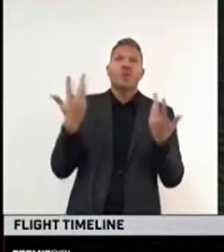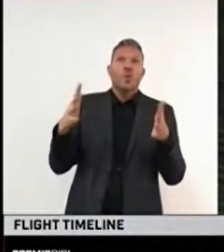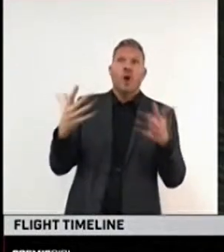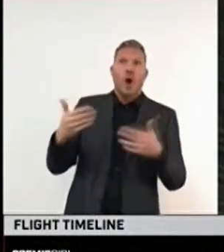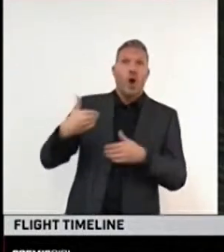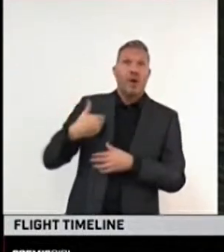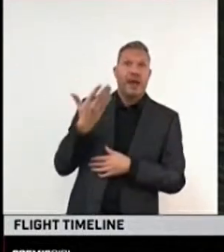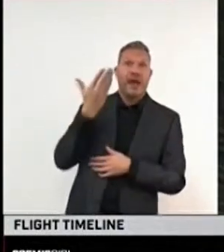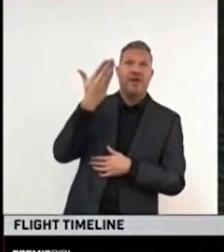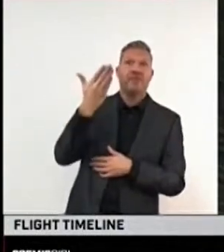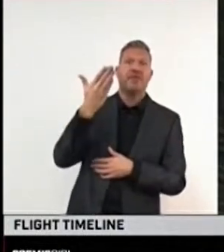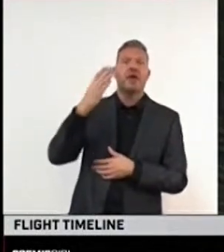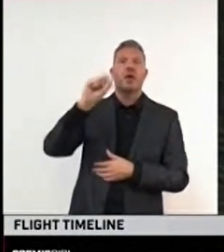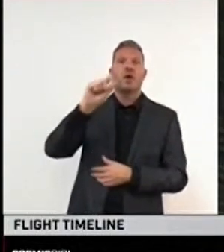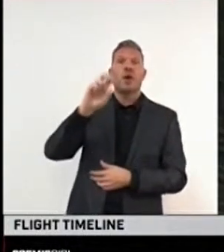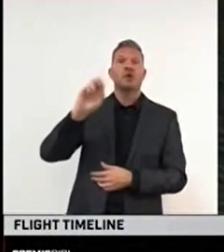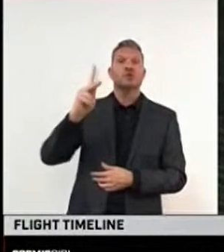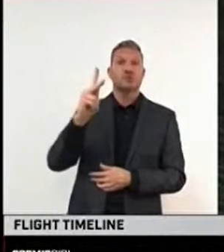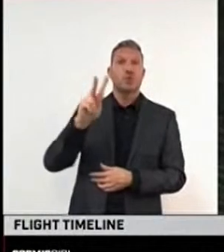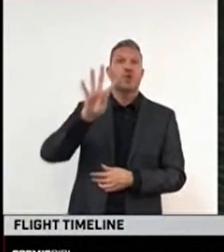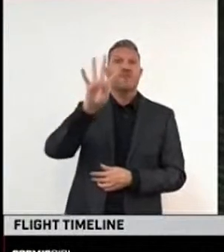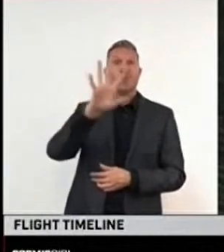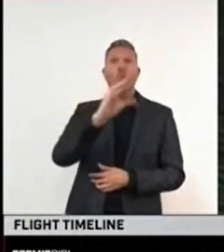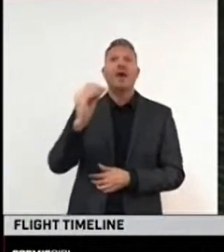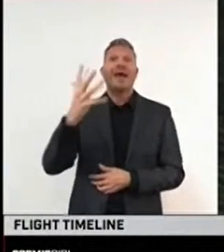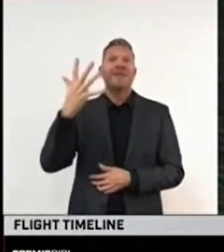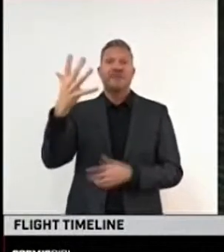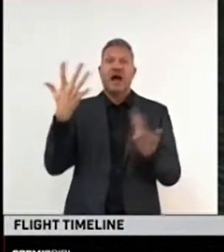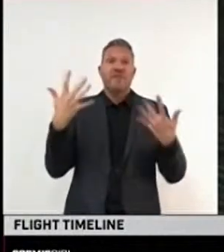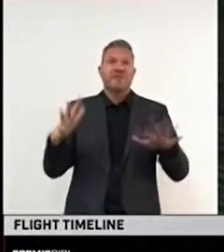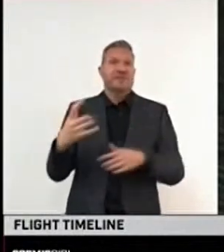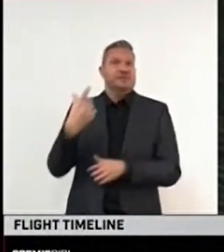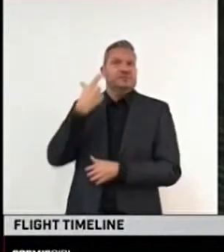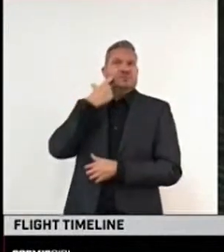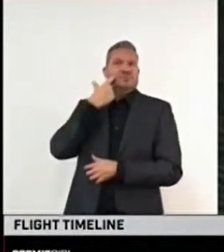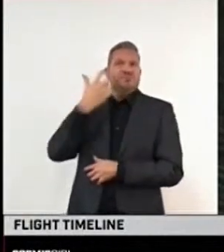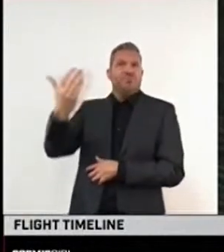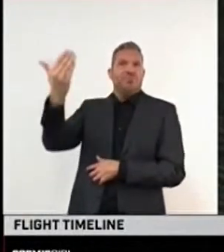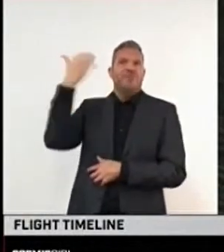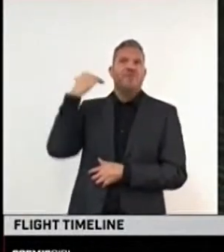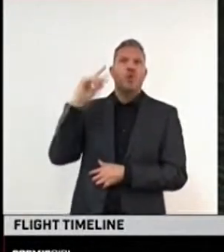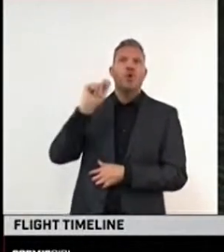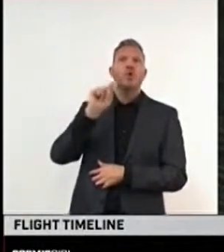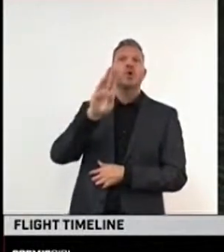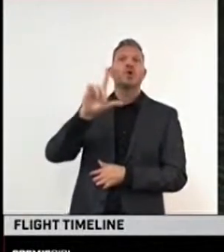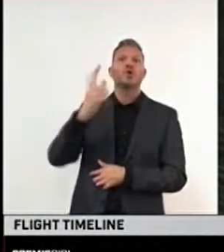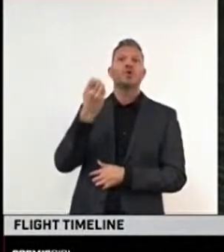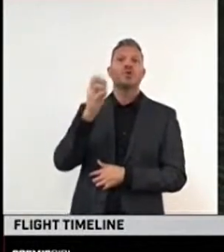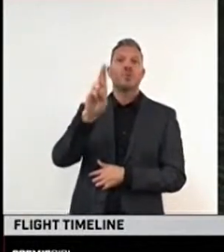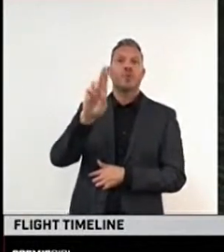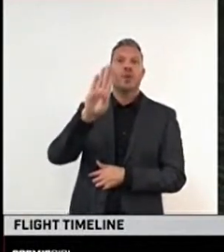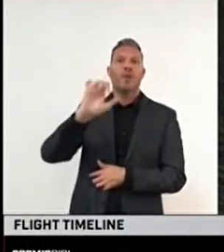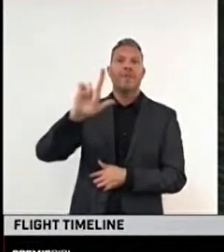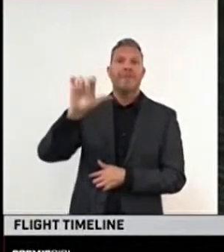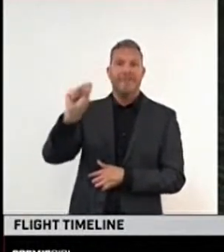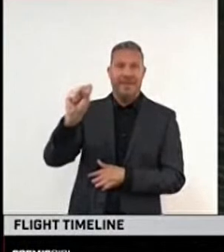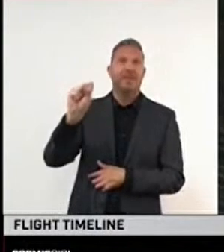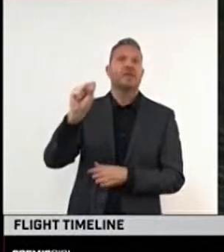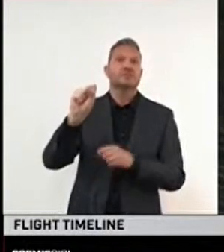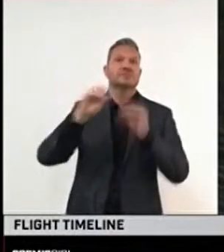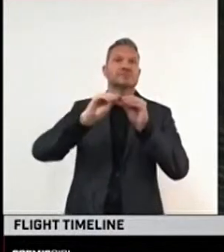in orbit by Launcher 1 on our 2021 Tubular Bells Part 1 mission as part of Sat Revolution's Earth observation